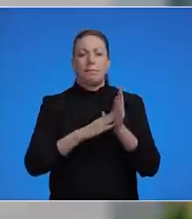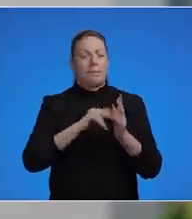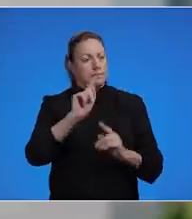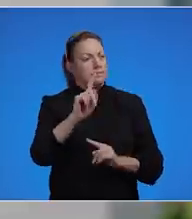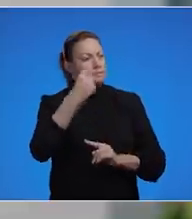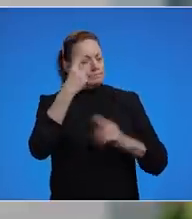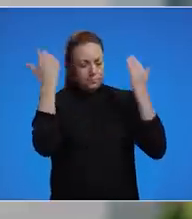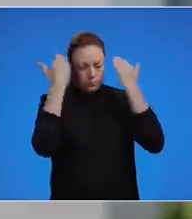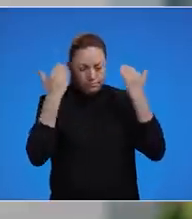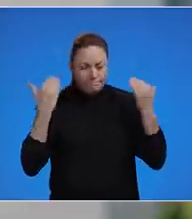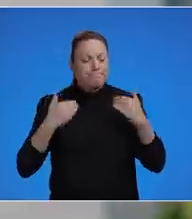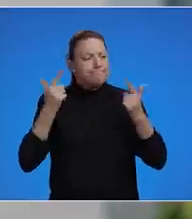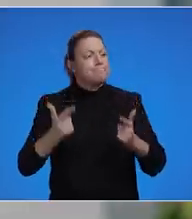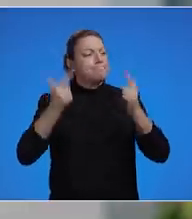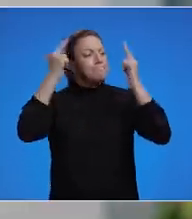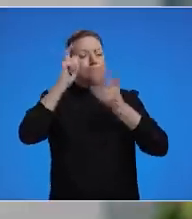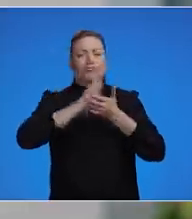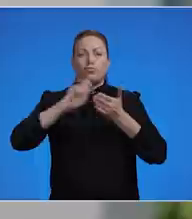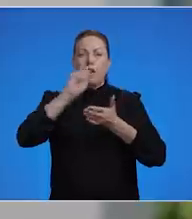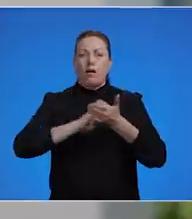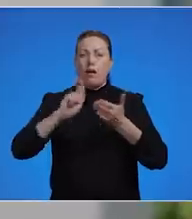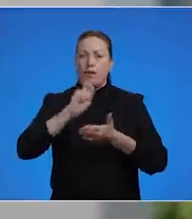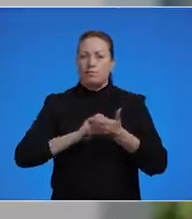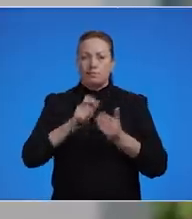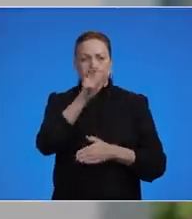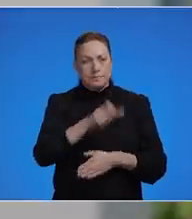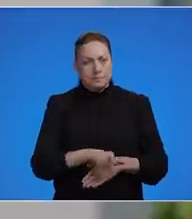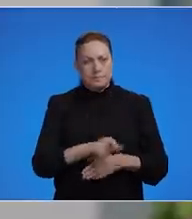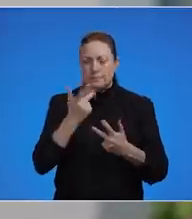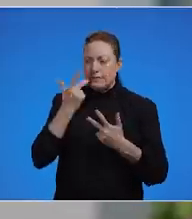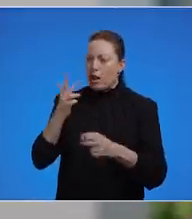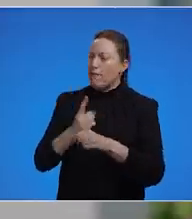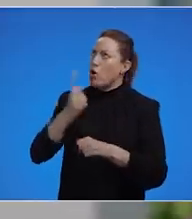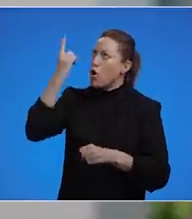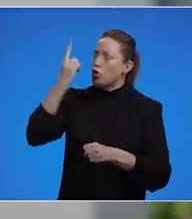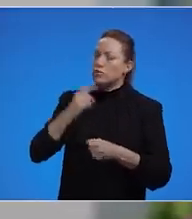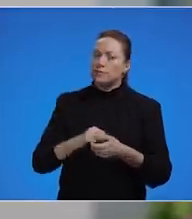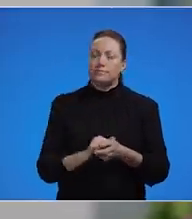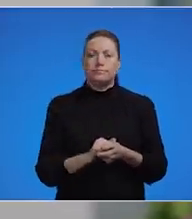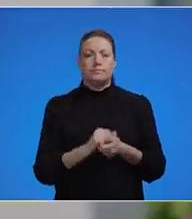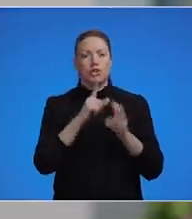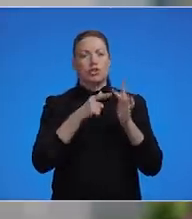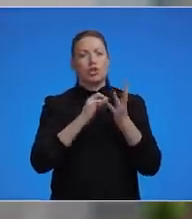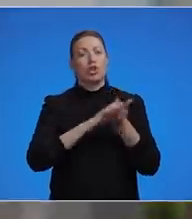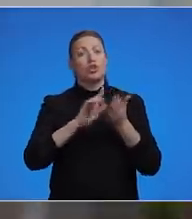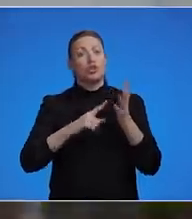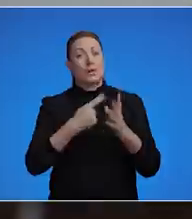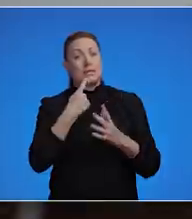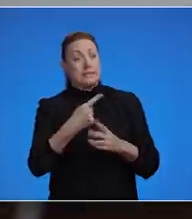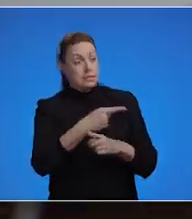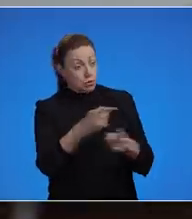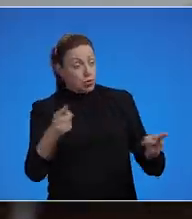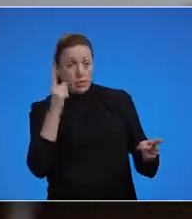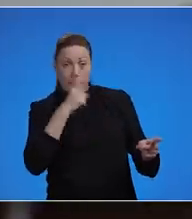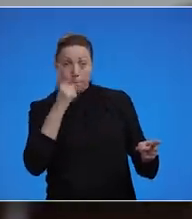Israel. And they presented themselves before God. Then Joshua said to all the people, "If